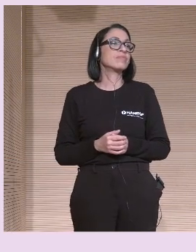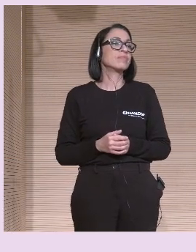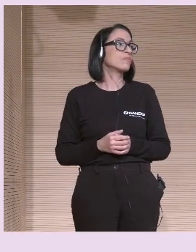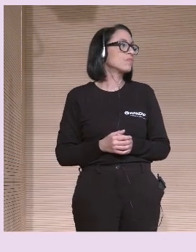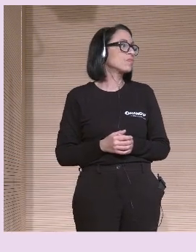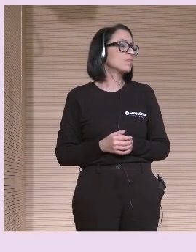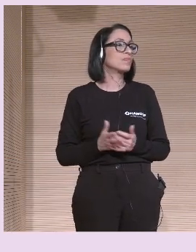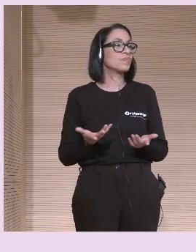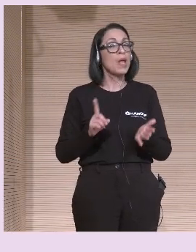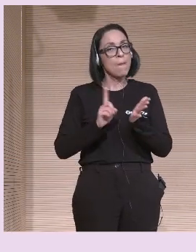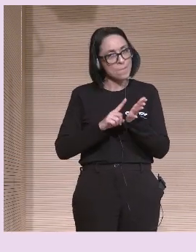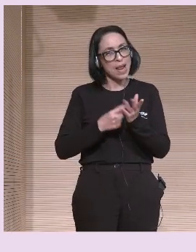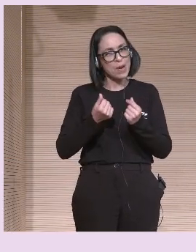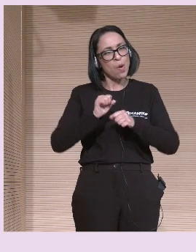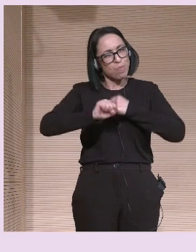I think,